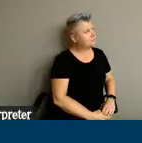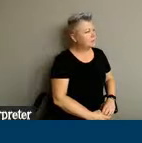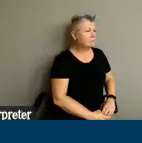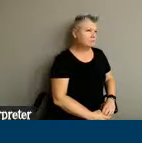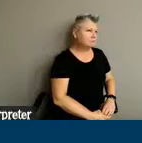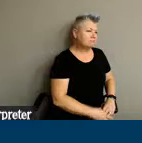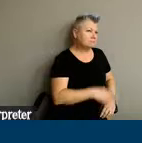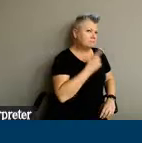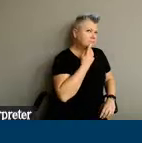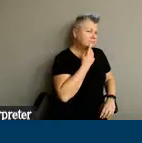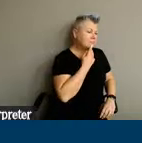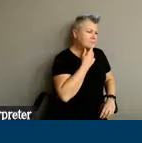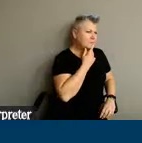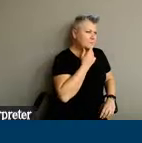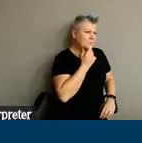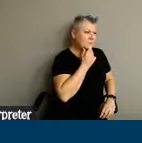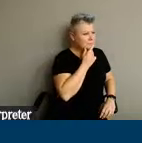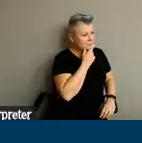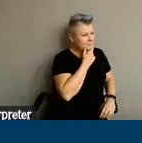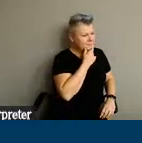board.